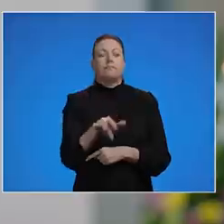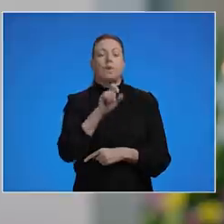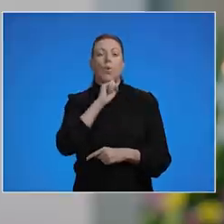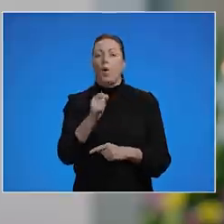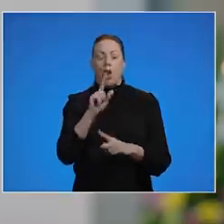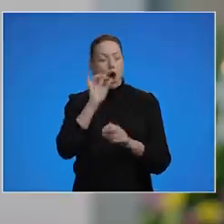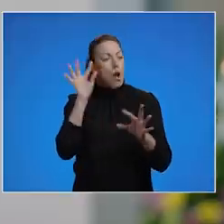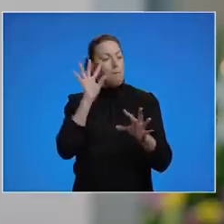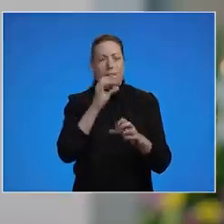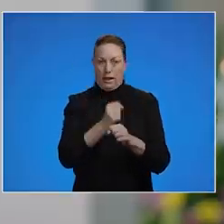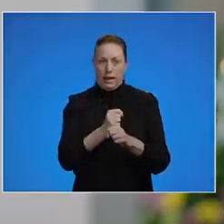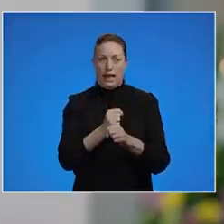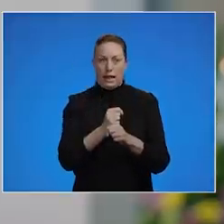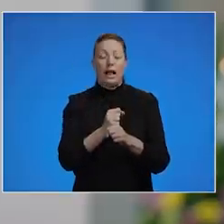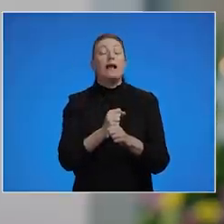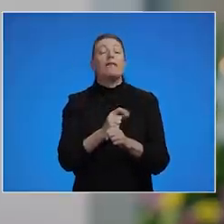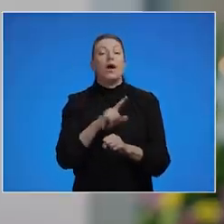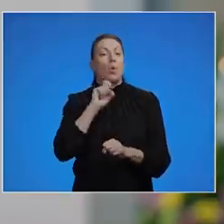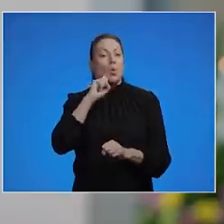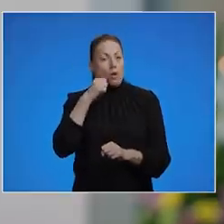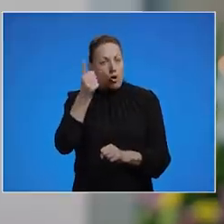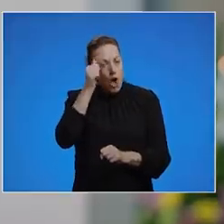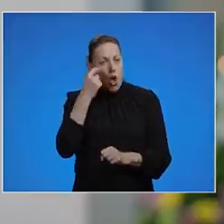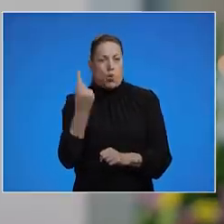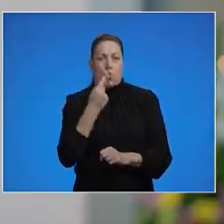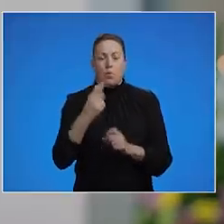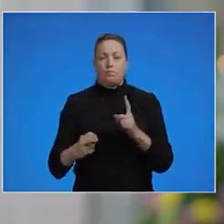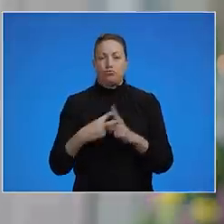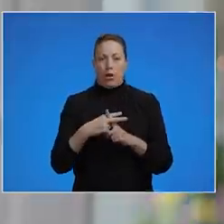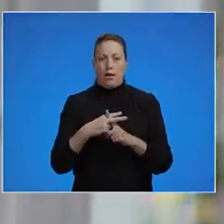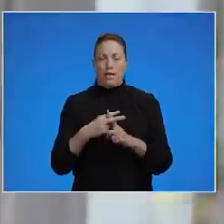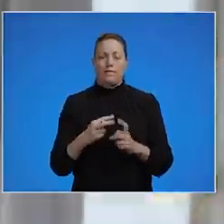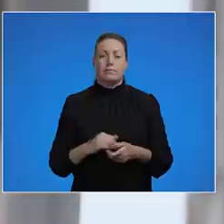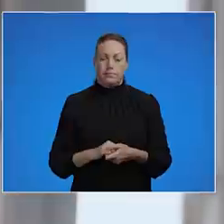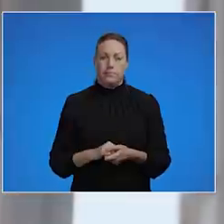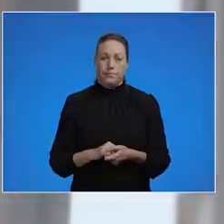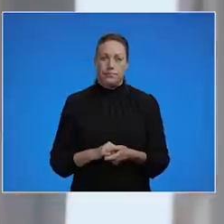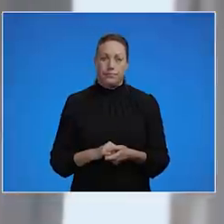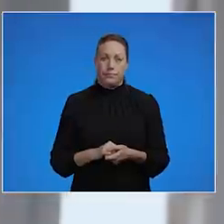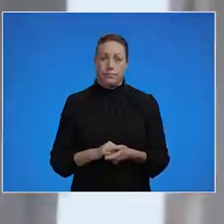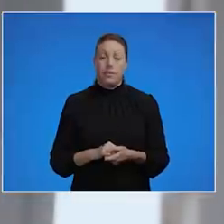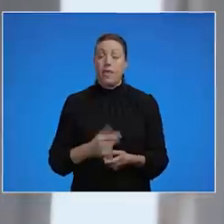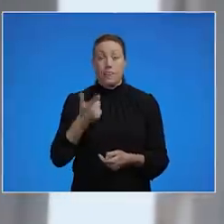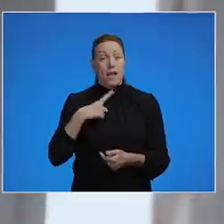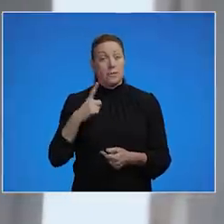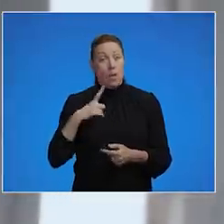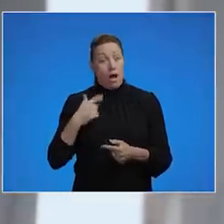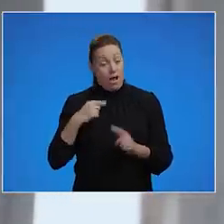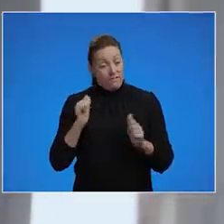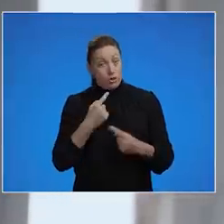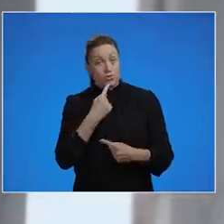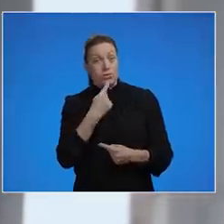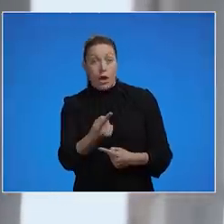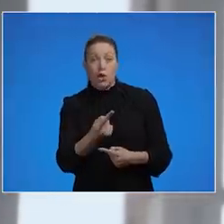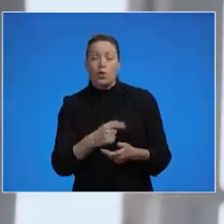believe and who it was that would betray him. He went on, "This is why I told you that no one could